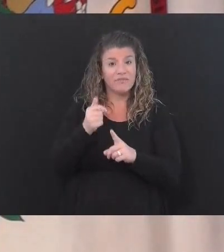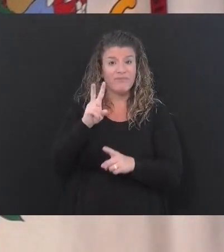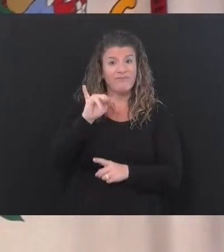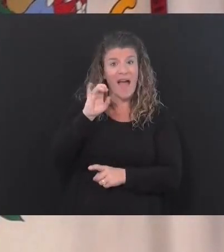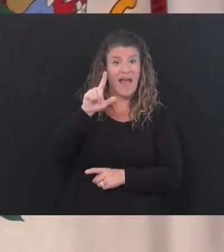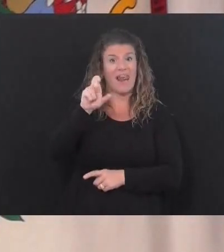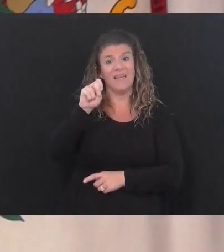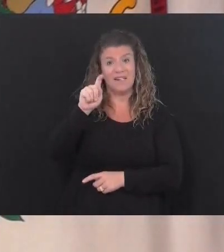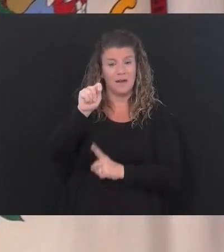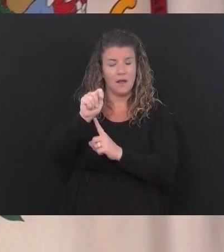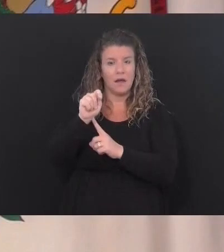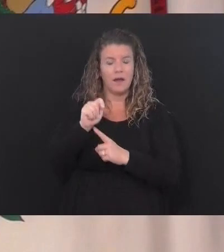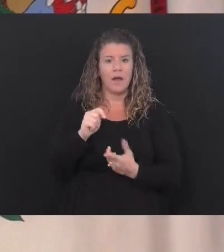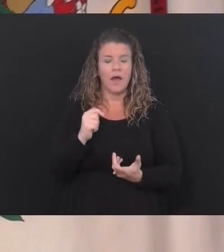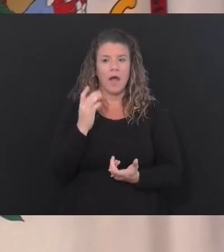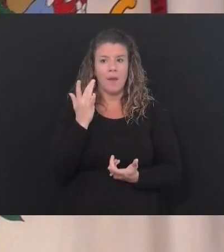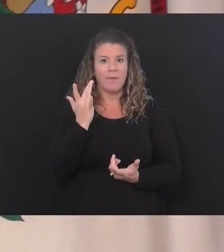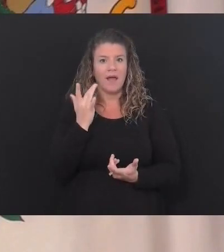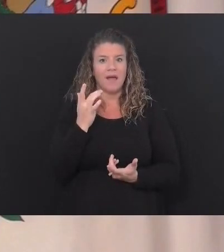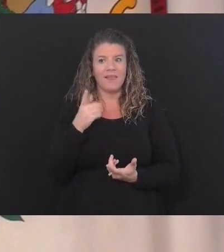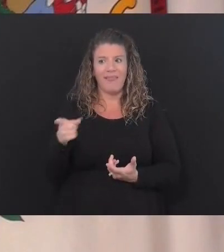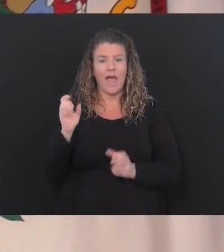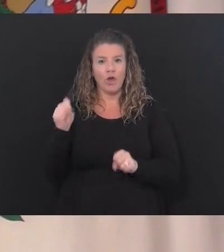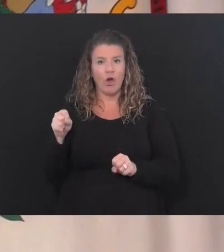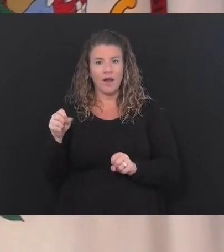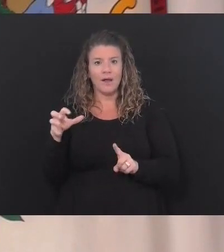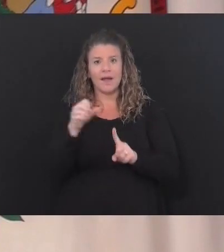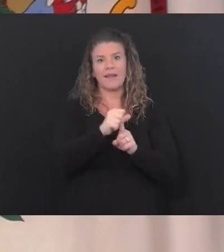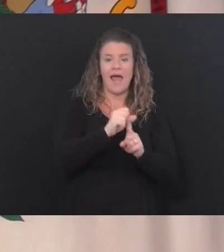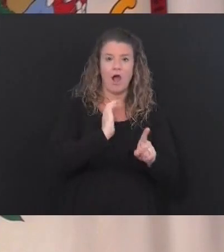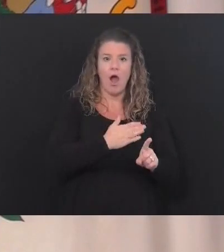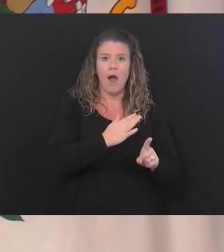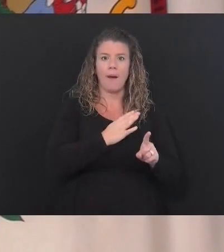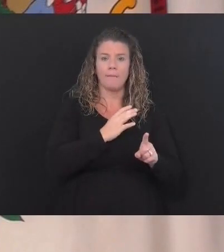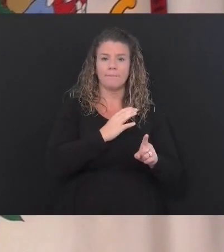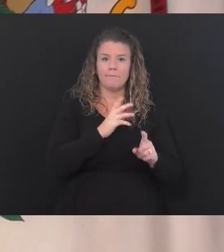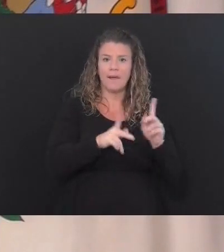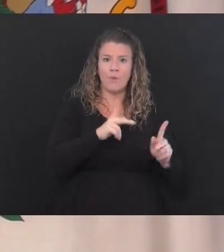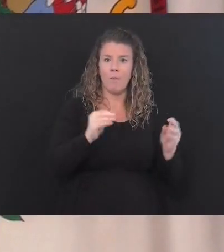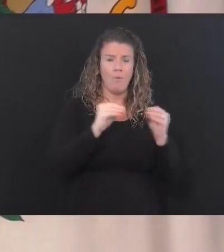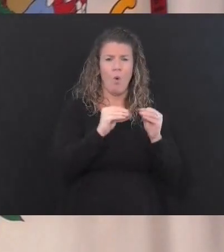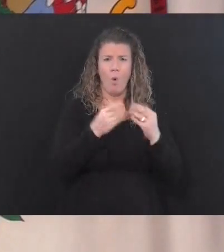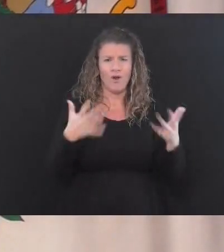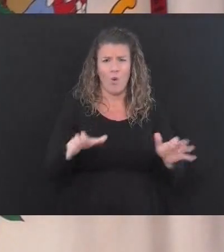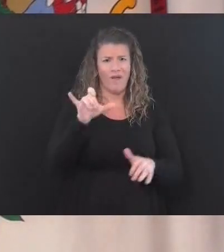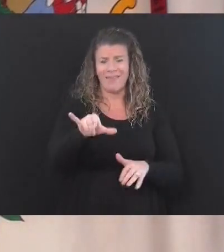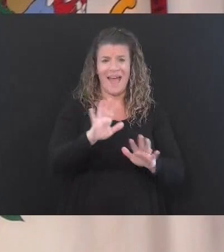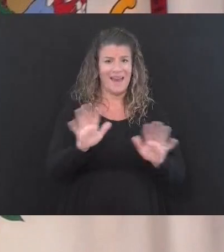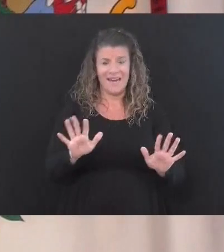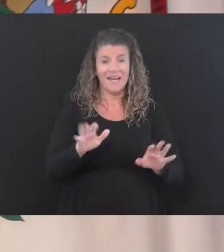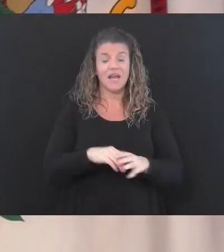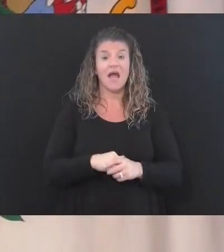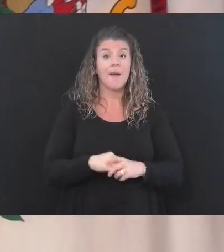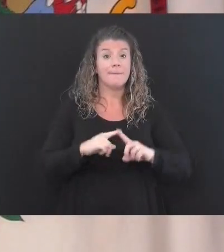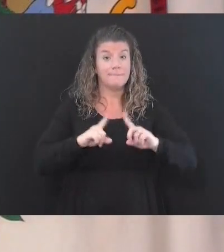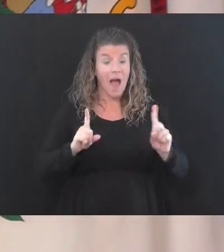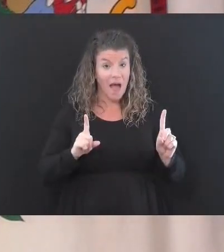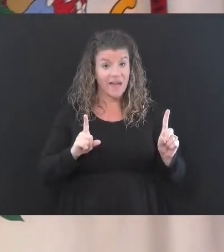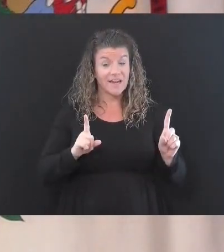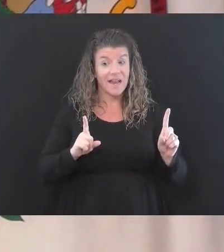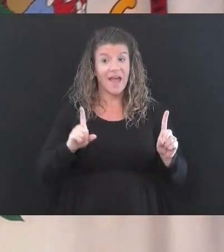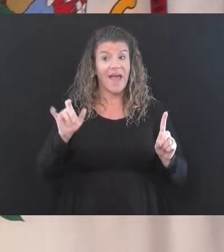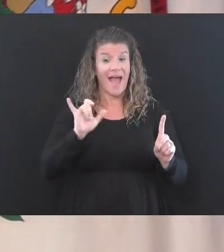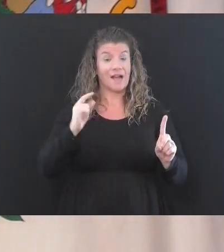you know, our public to be preyed upon even in a worse way, and we're not going to do that. And so, but as we